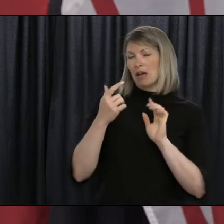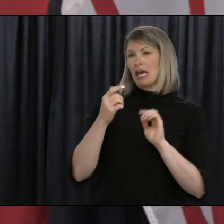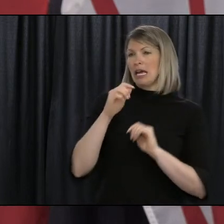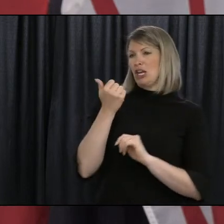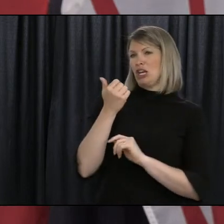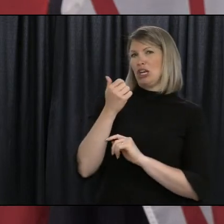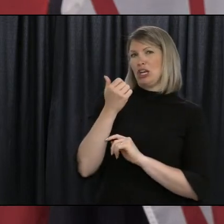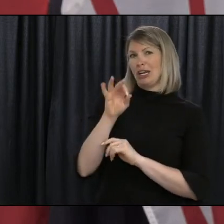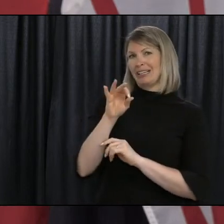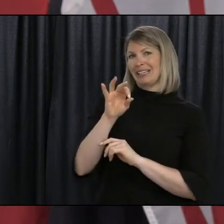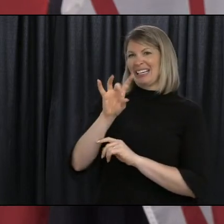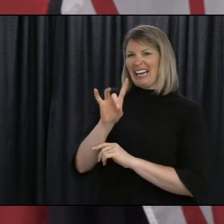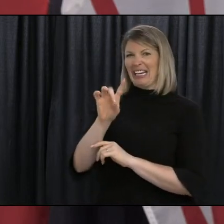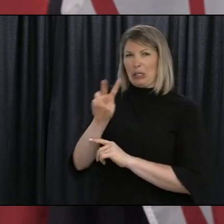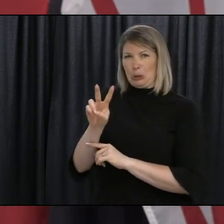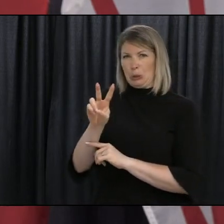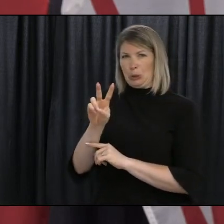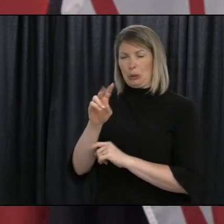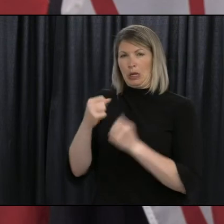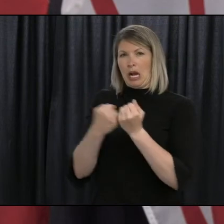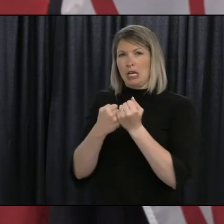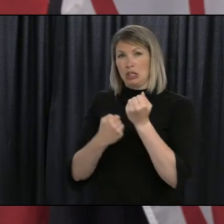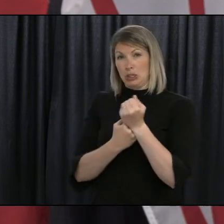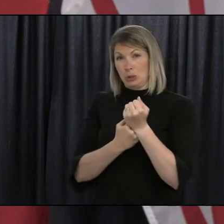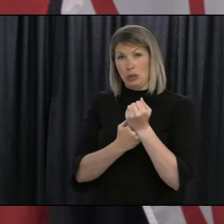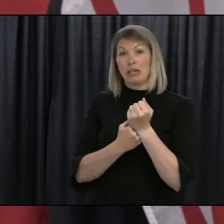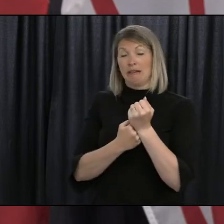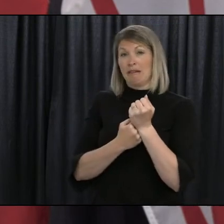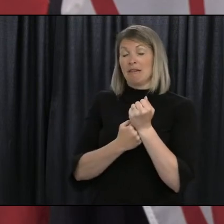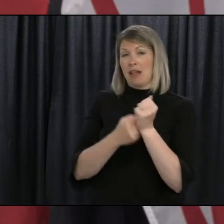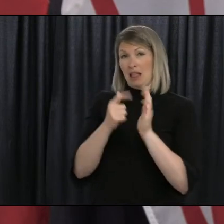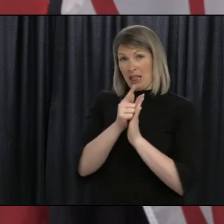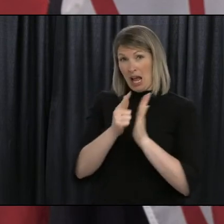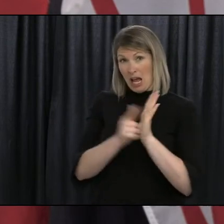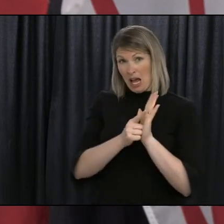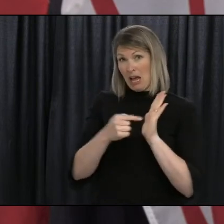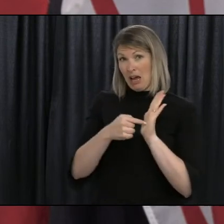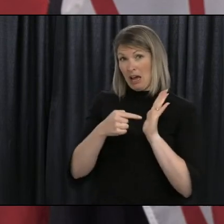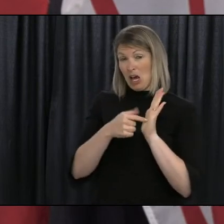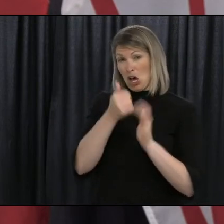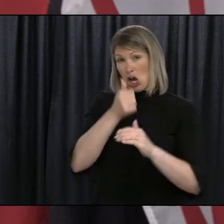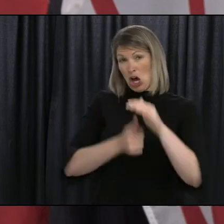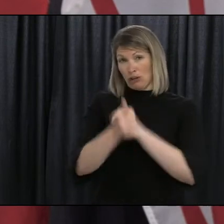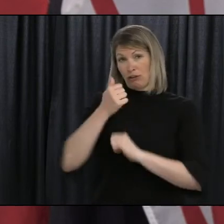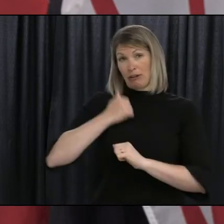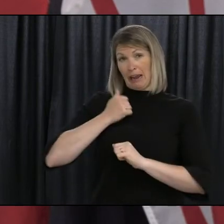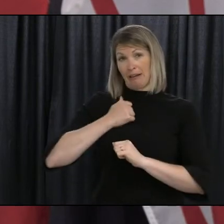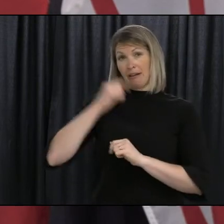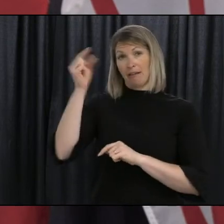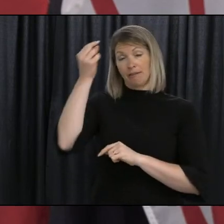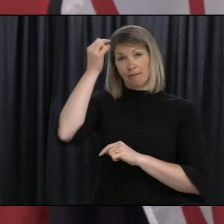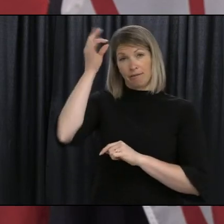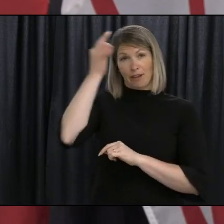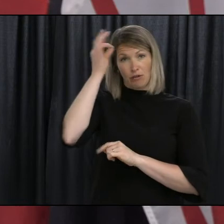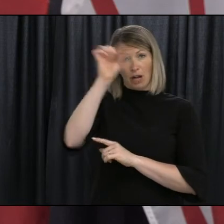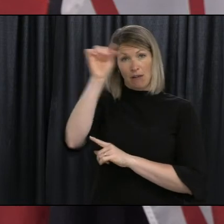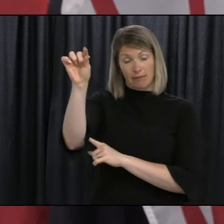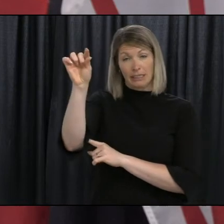meant to provide a comparable level of services at a comparable level of taxation. So we